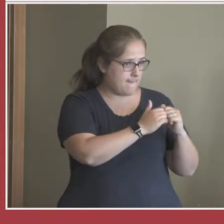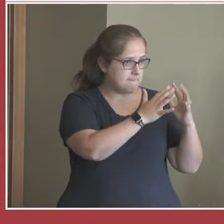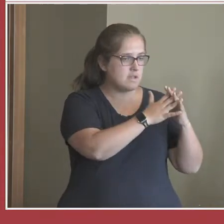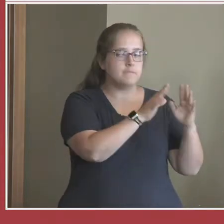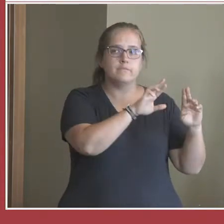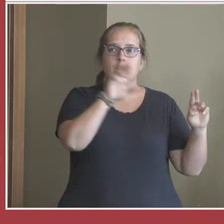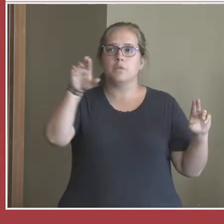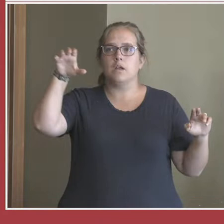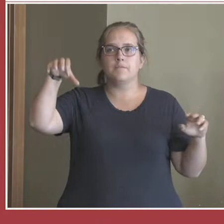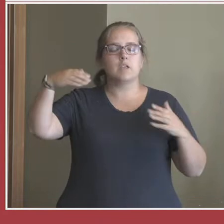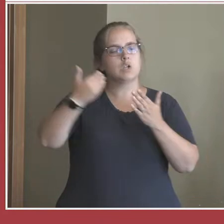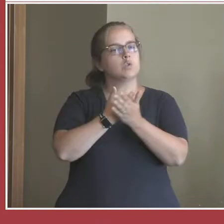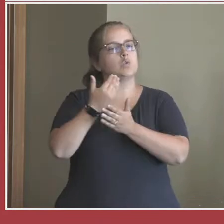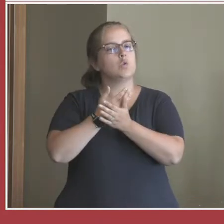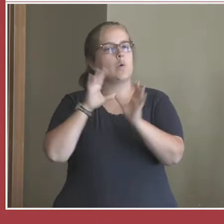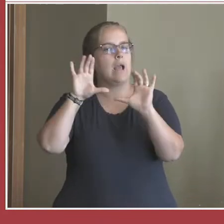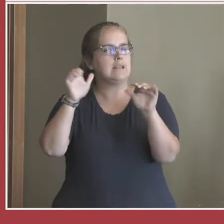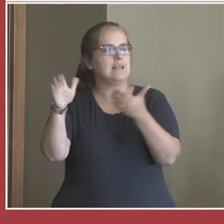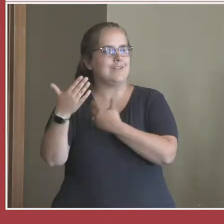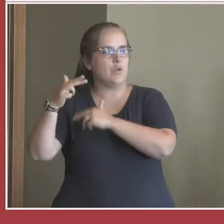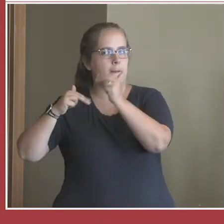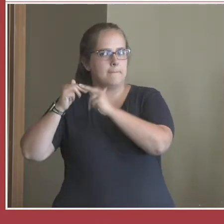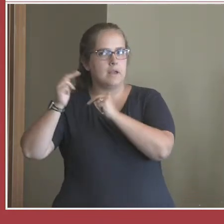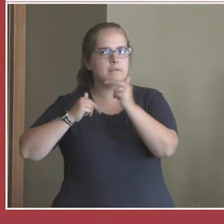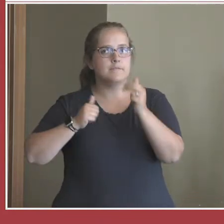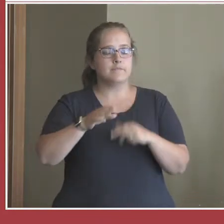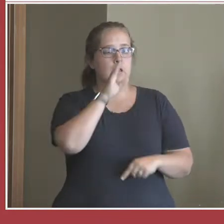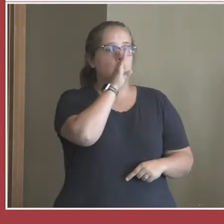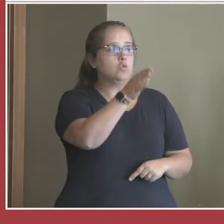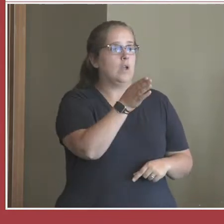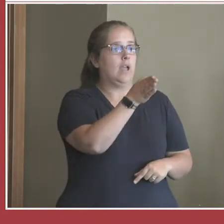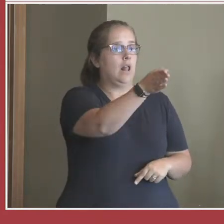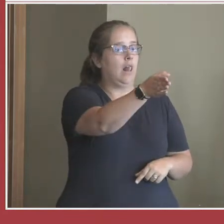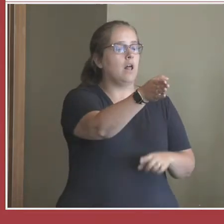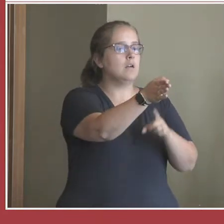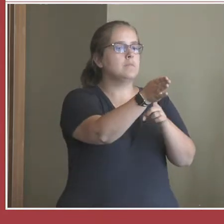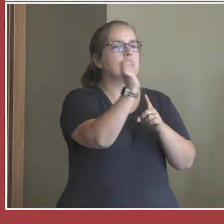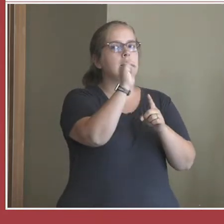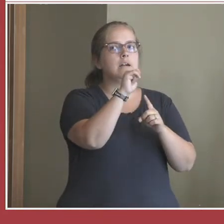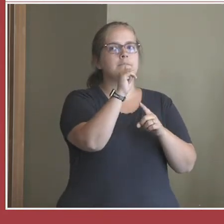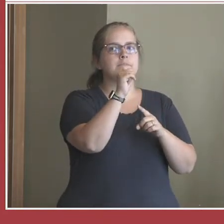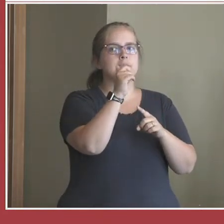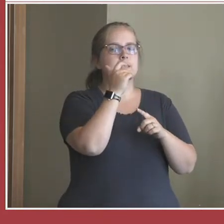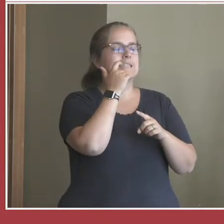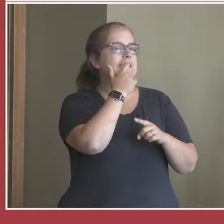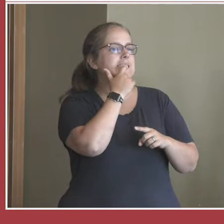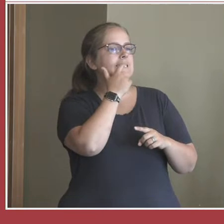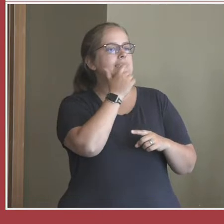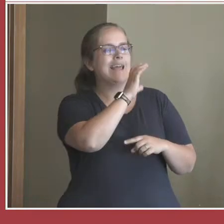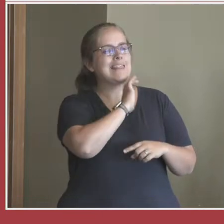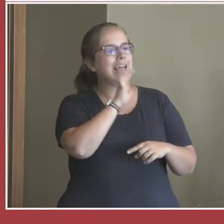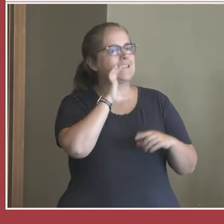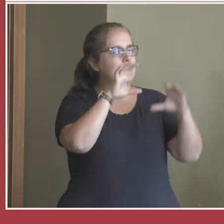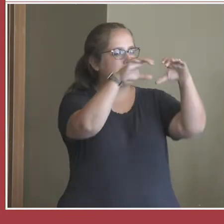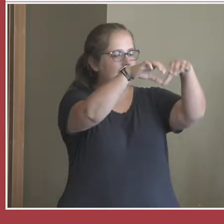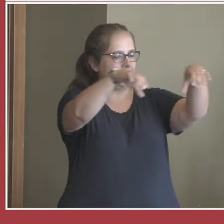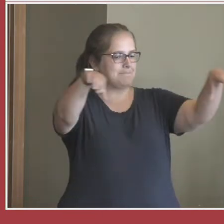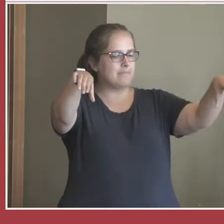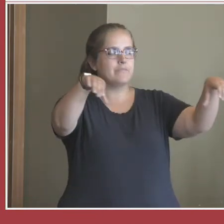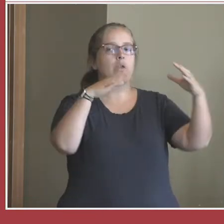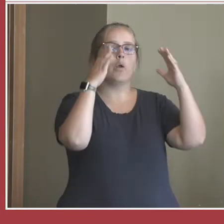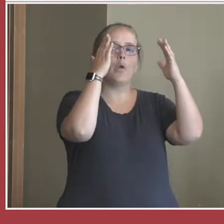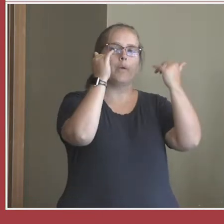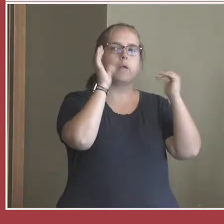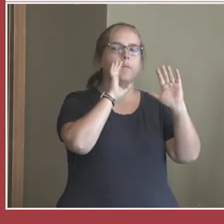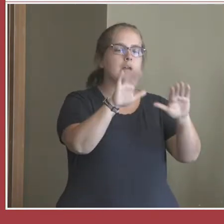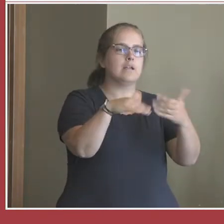right-hand side would be our new classroom building. And straight in front of us is that glassy commons, which we are hoping that is